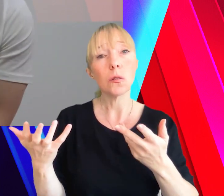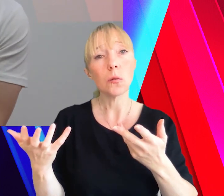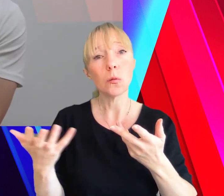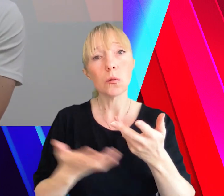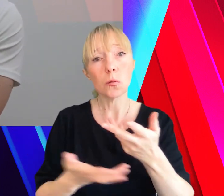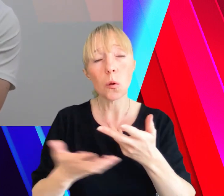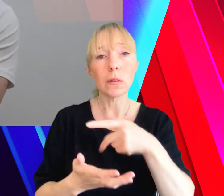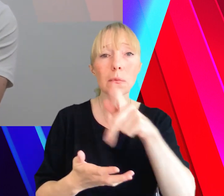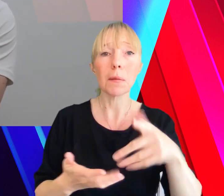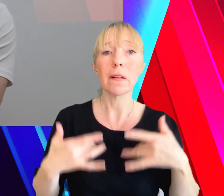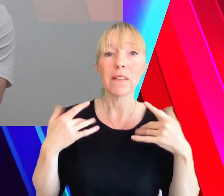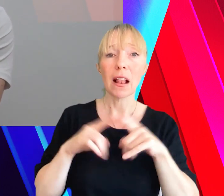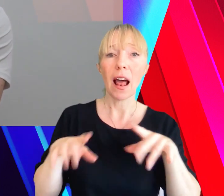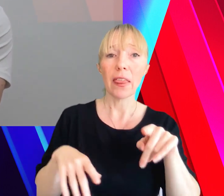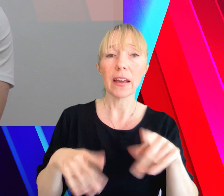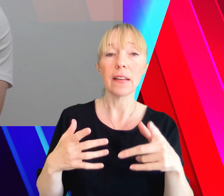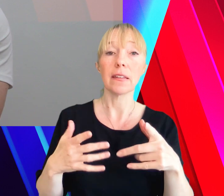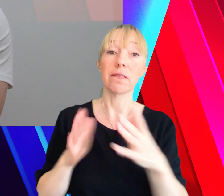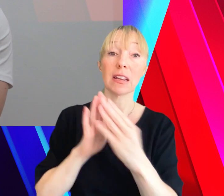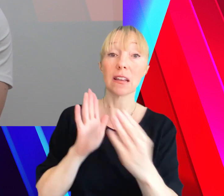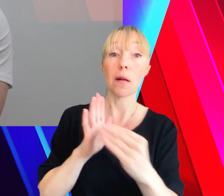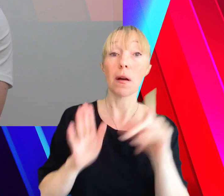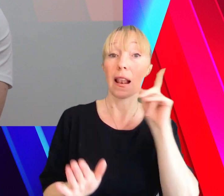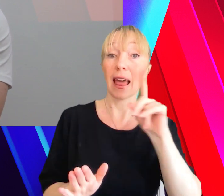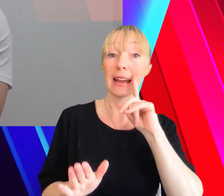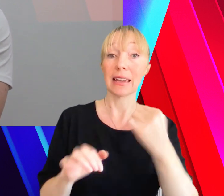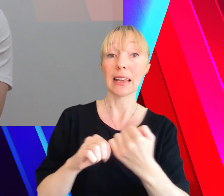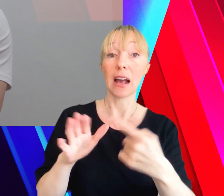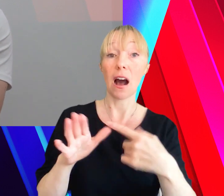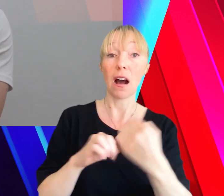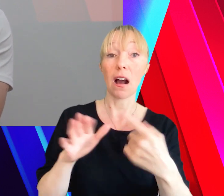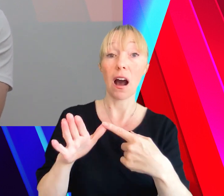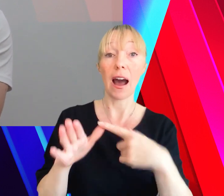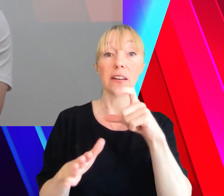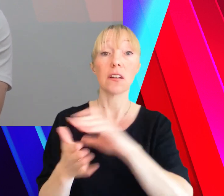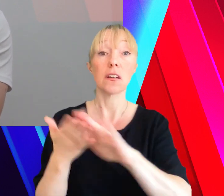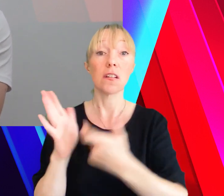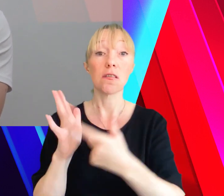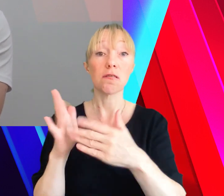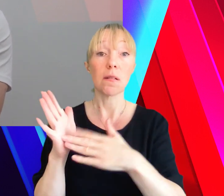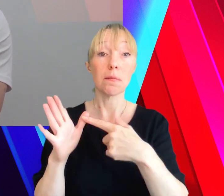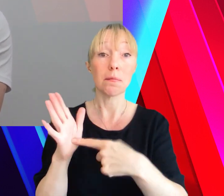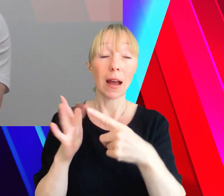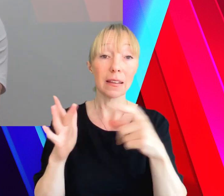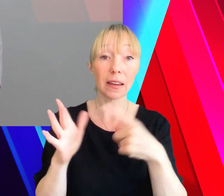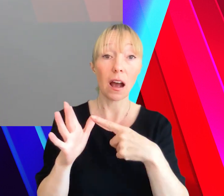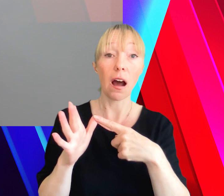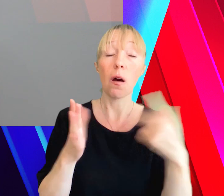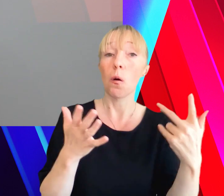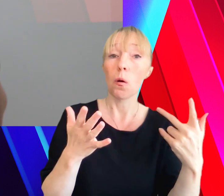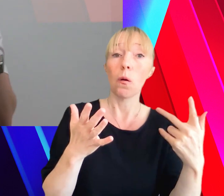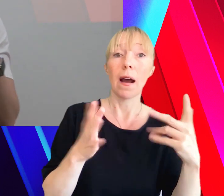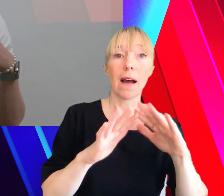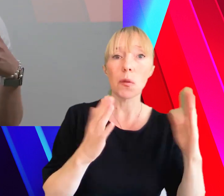to talk to people who feel like this. Like if you take, for example, like Lady Gaga had like Chromatica, or like Lil Nas